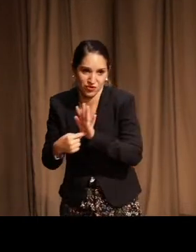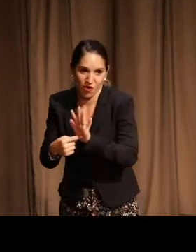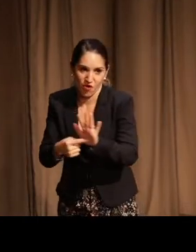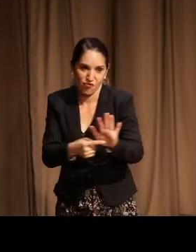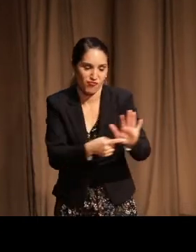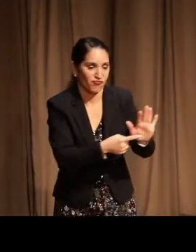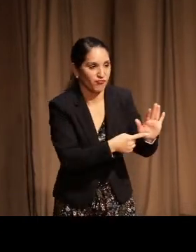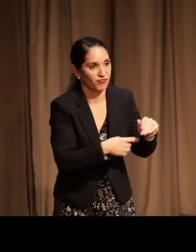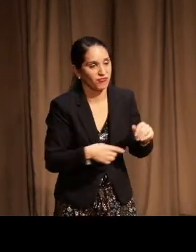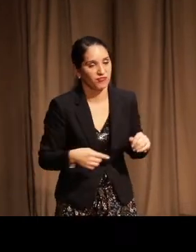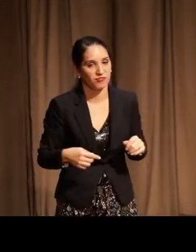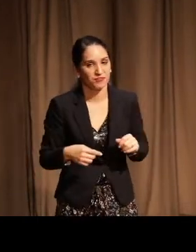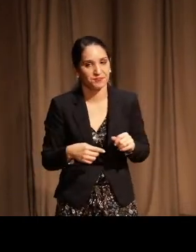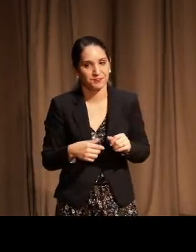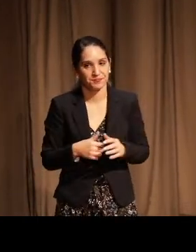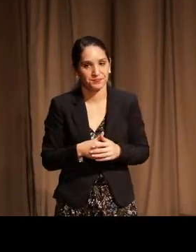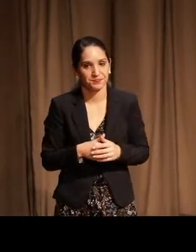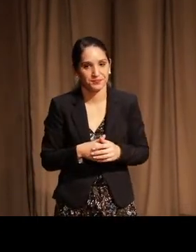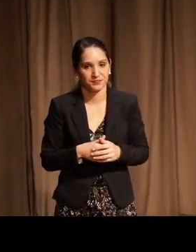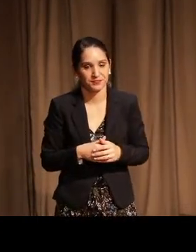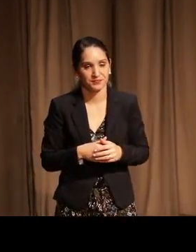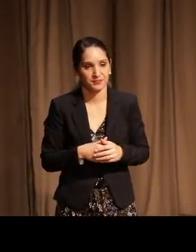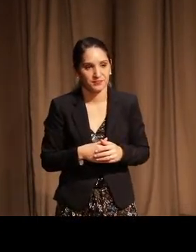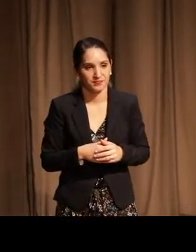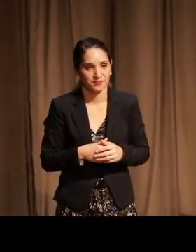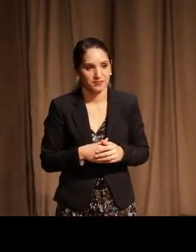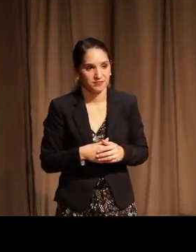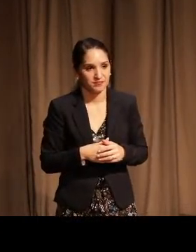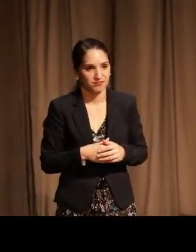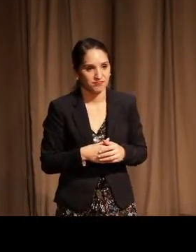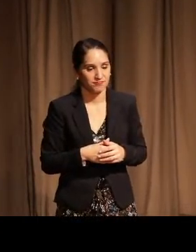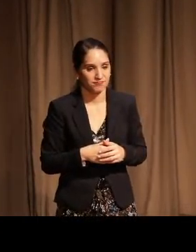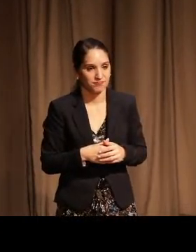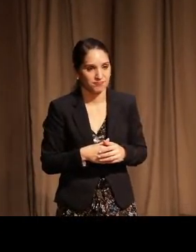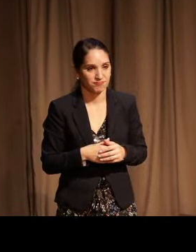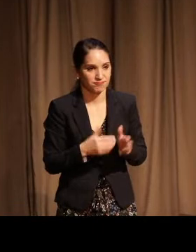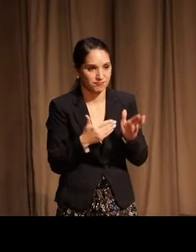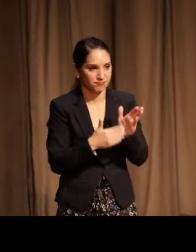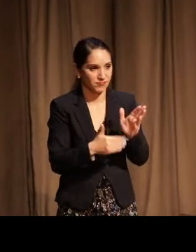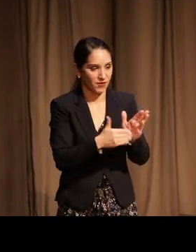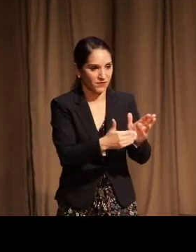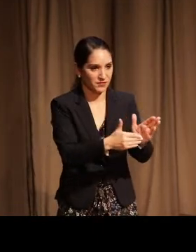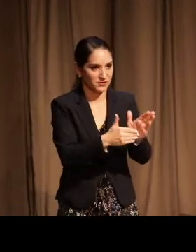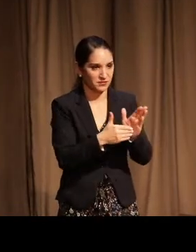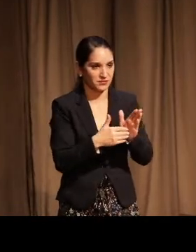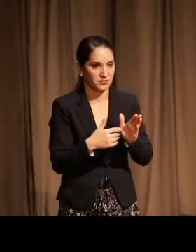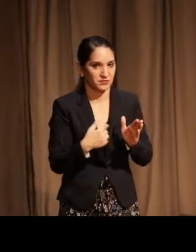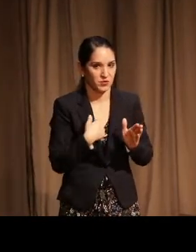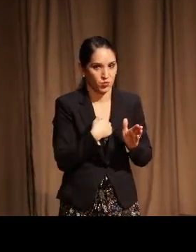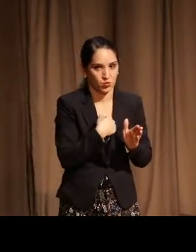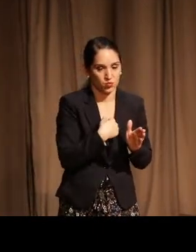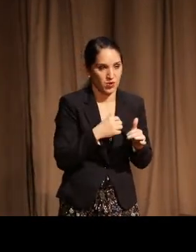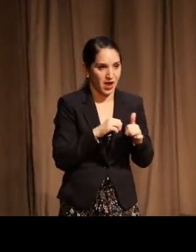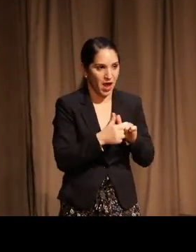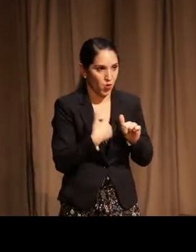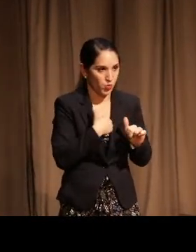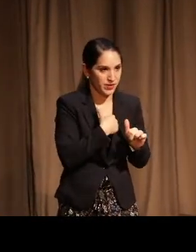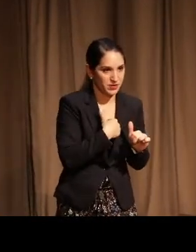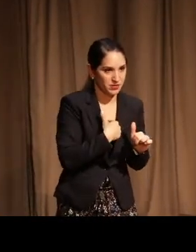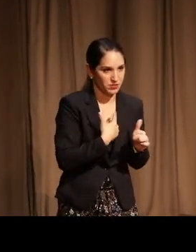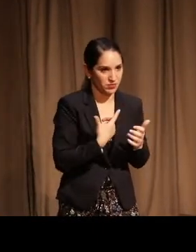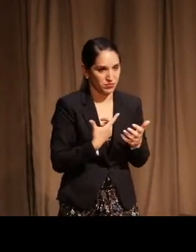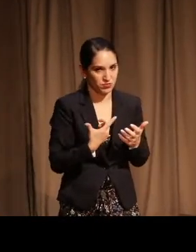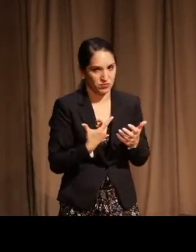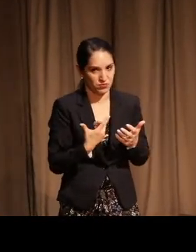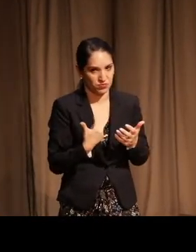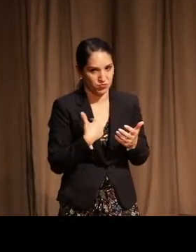know, we have offensive, like we are in war. No,